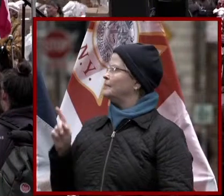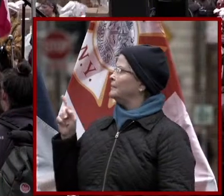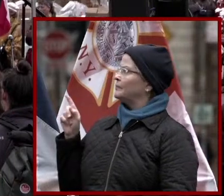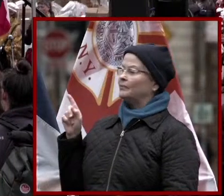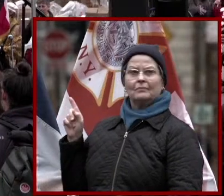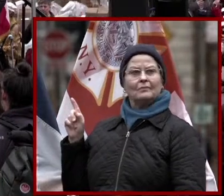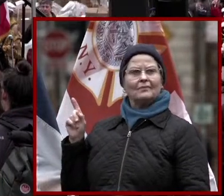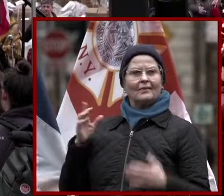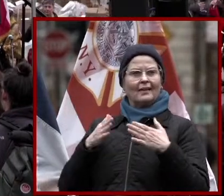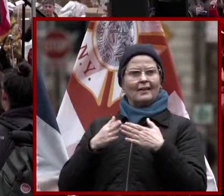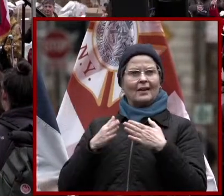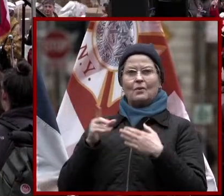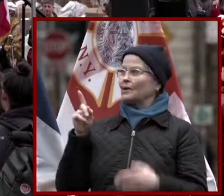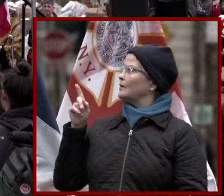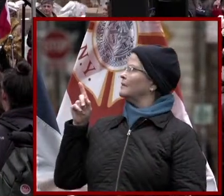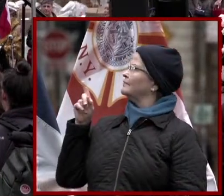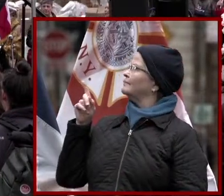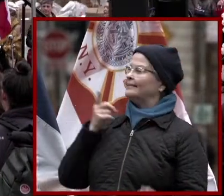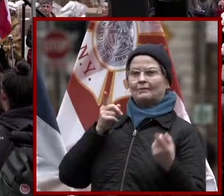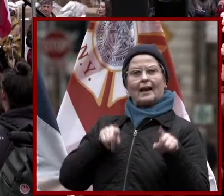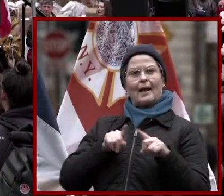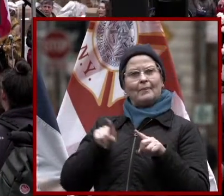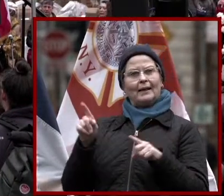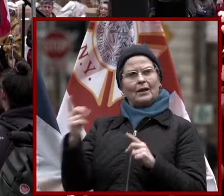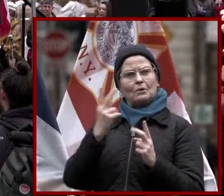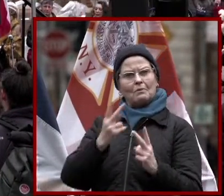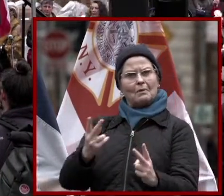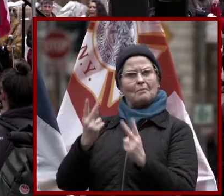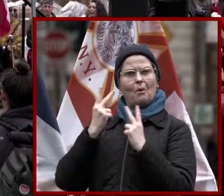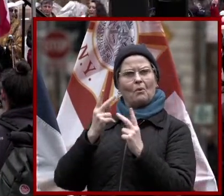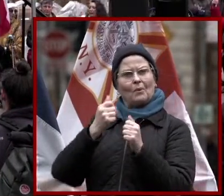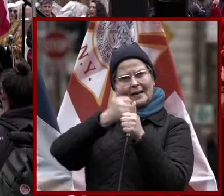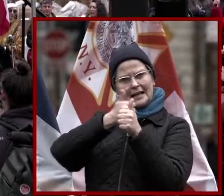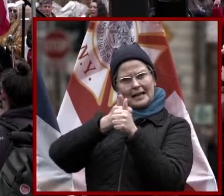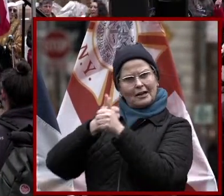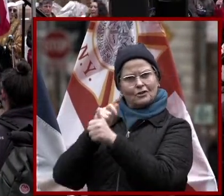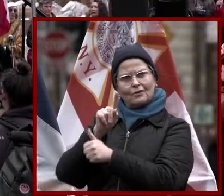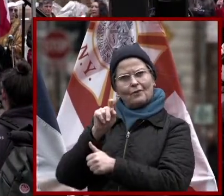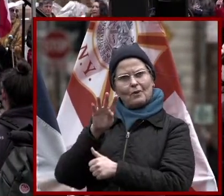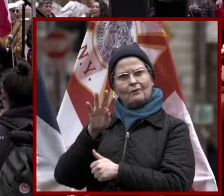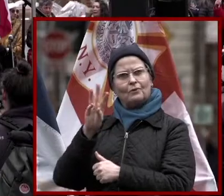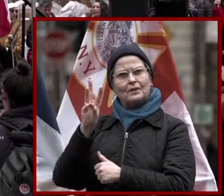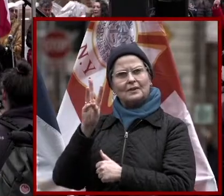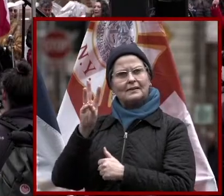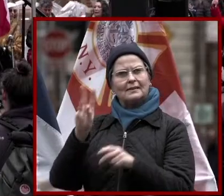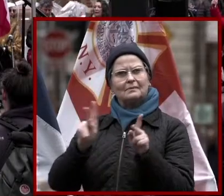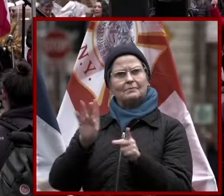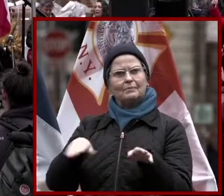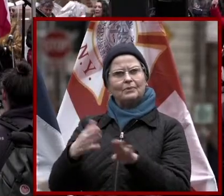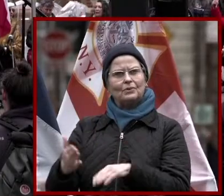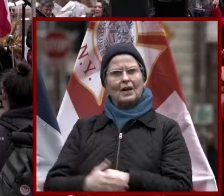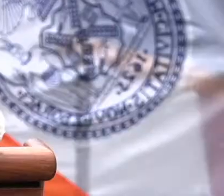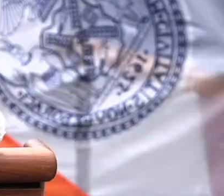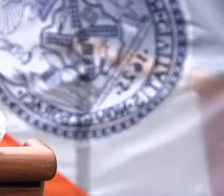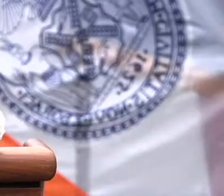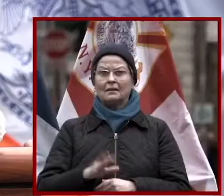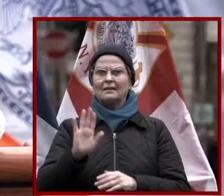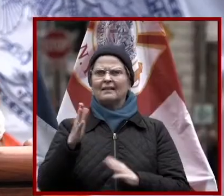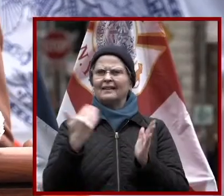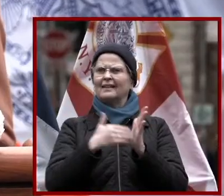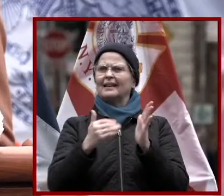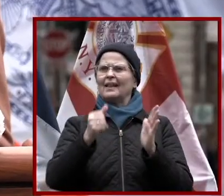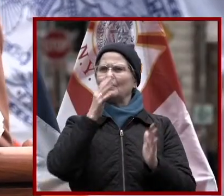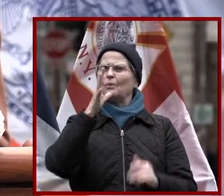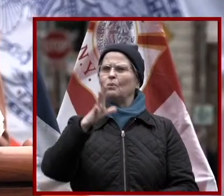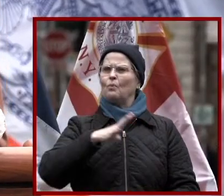We're going to finally do it right here, right here. And let the record show that, again, it was women who stood up